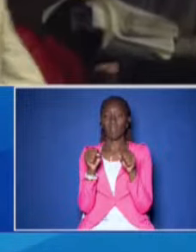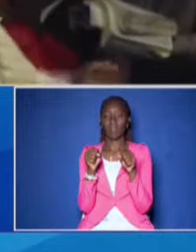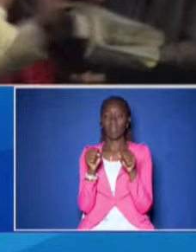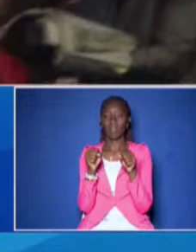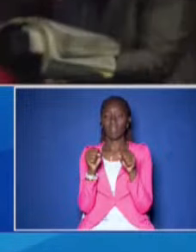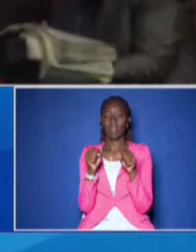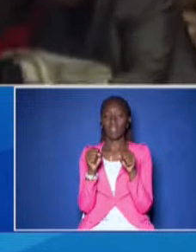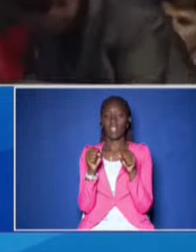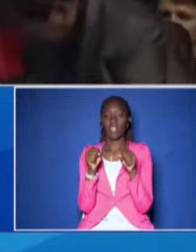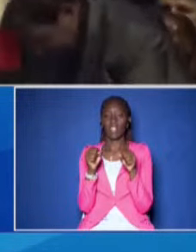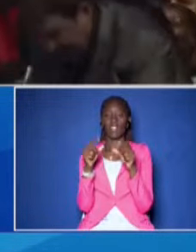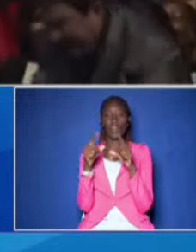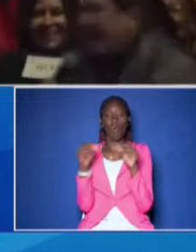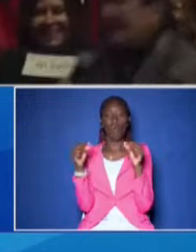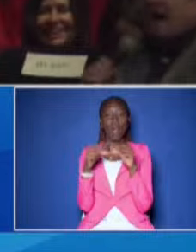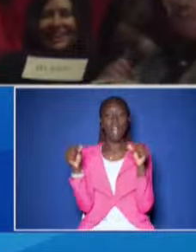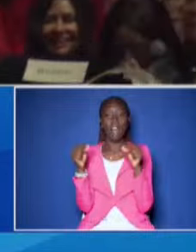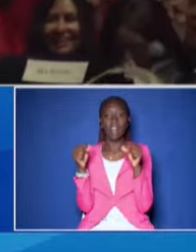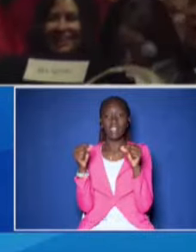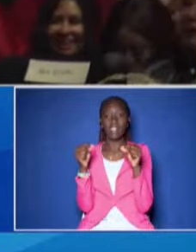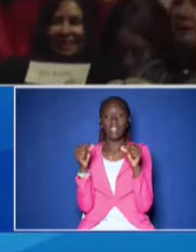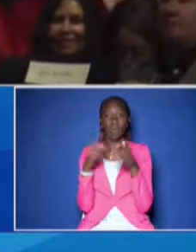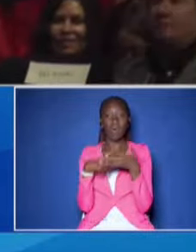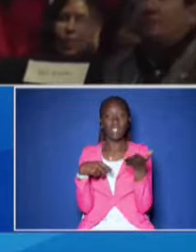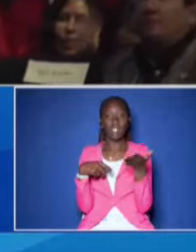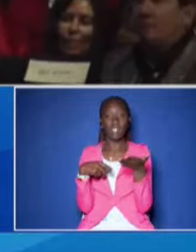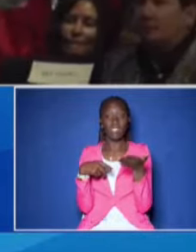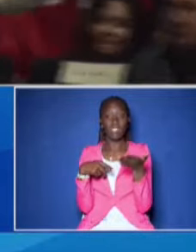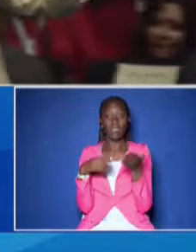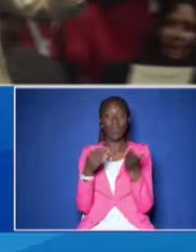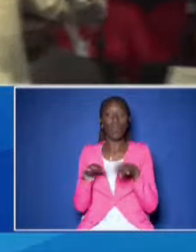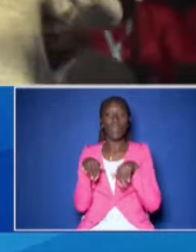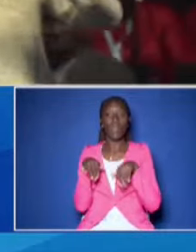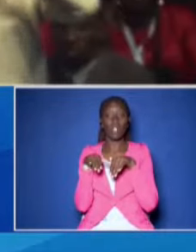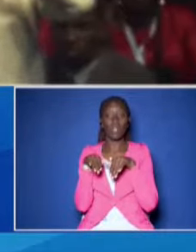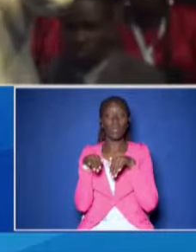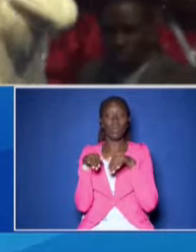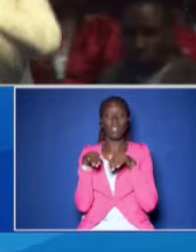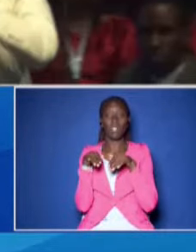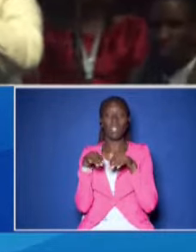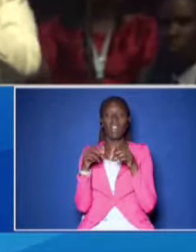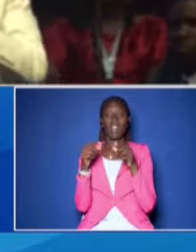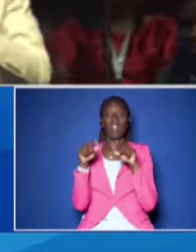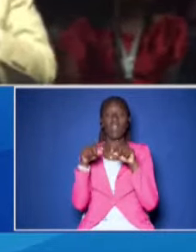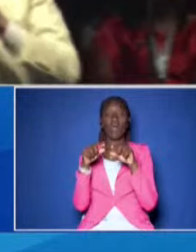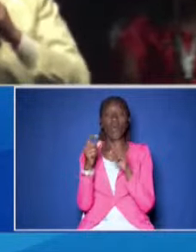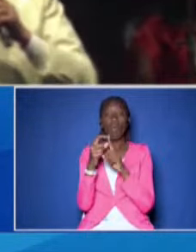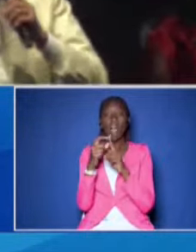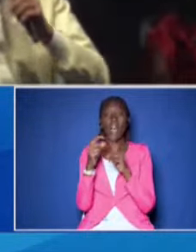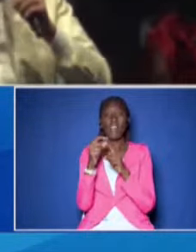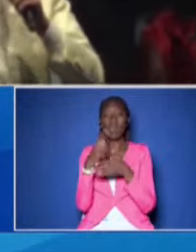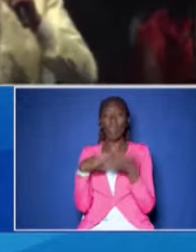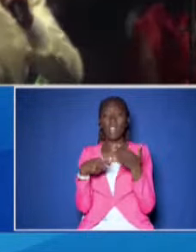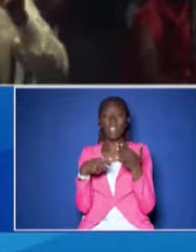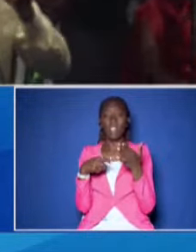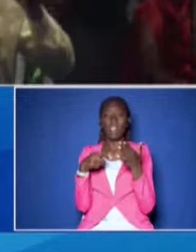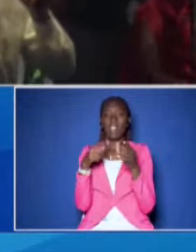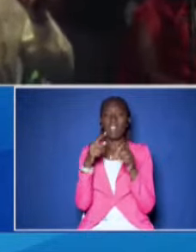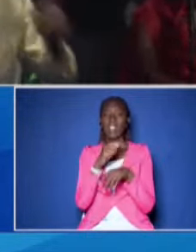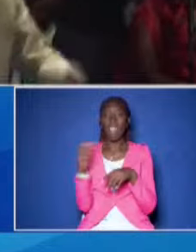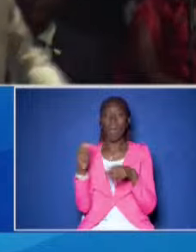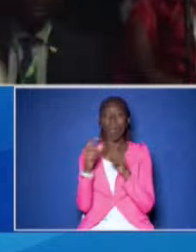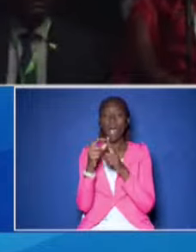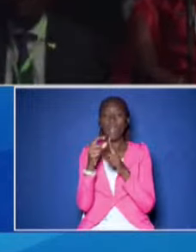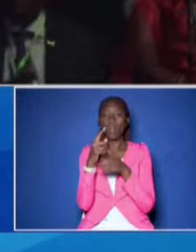stop the scripture what be broken wait wait I want I want to hear you the scripture one more time the